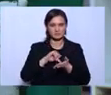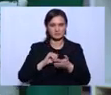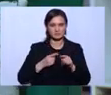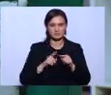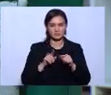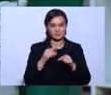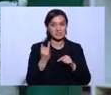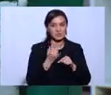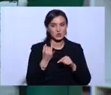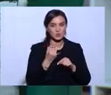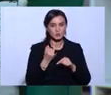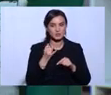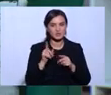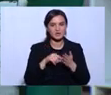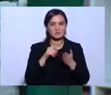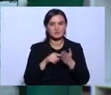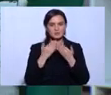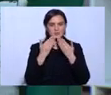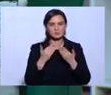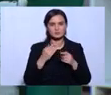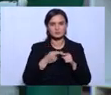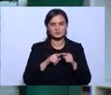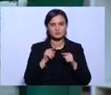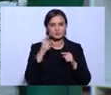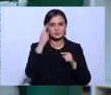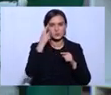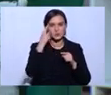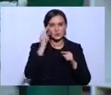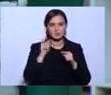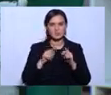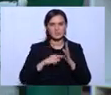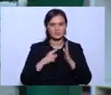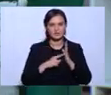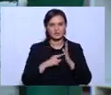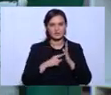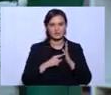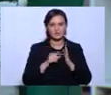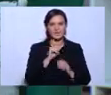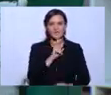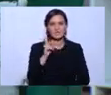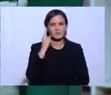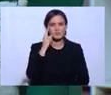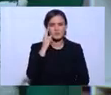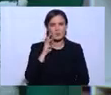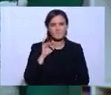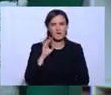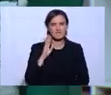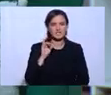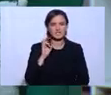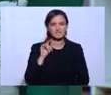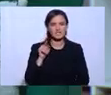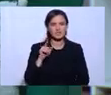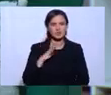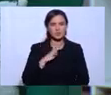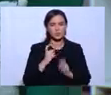which makes us curious, and it makes us ask this question, and perhaps at home we can think about this question as well. Who do we